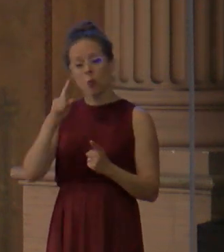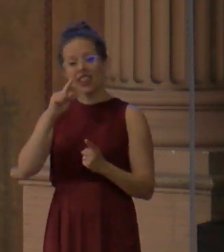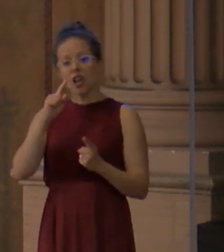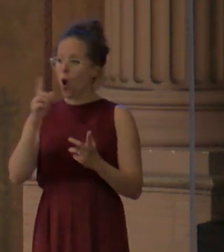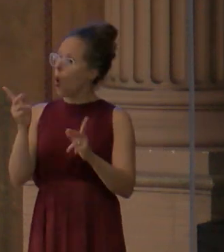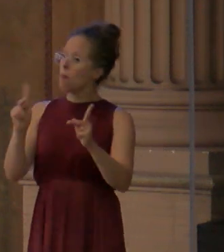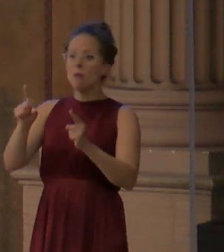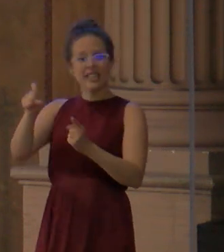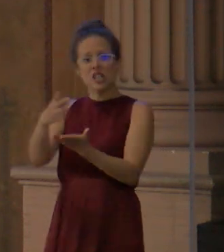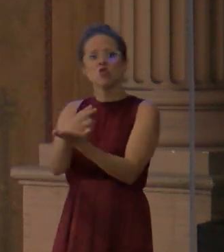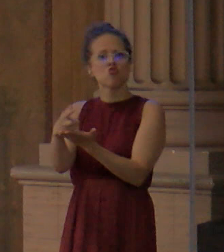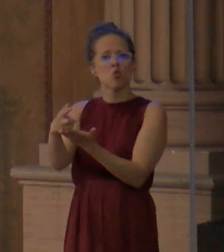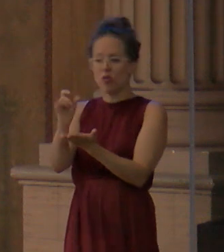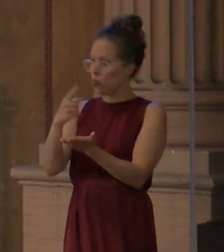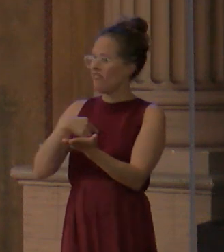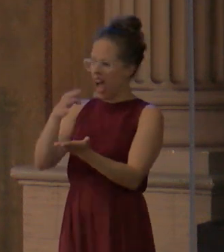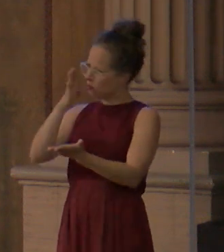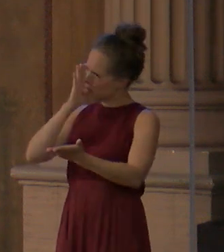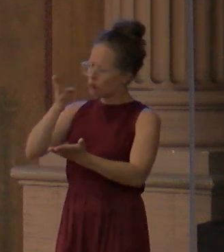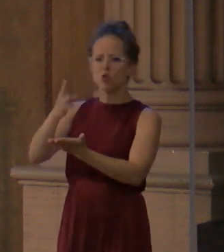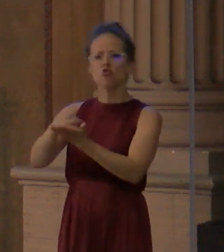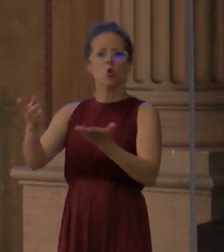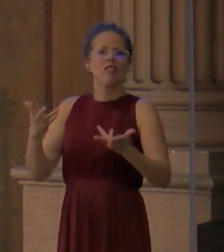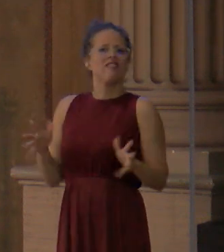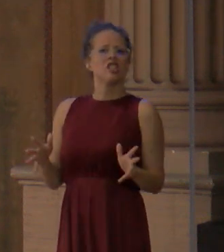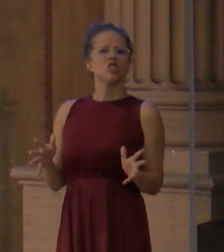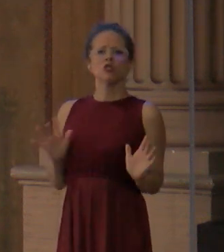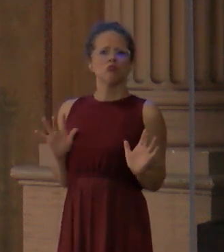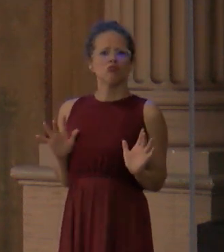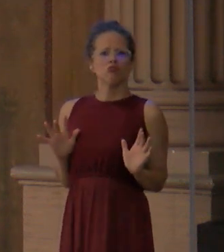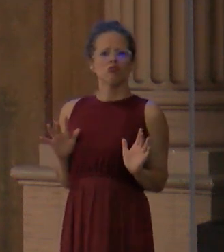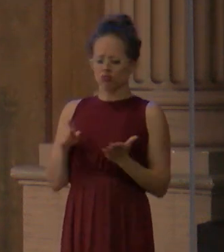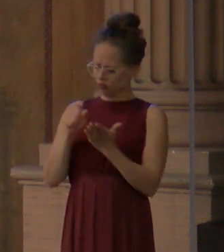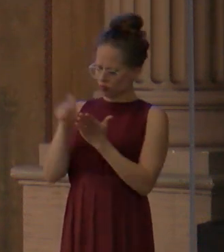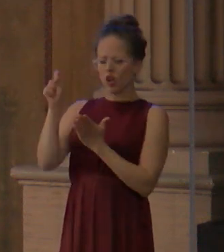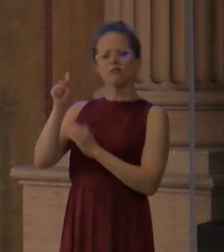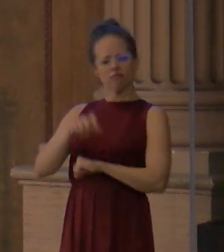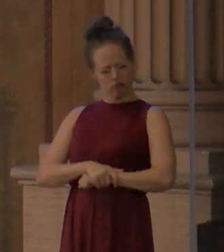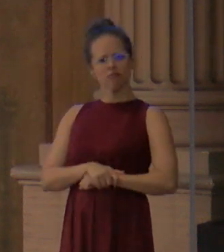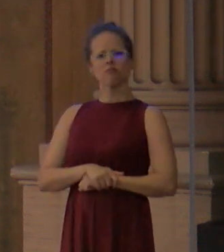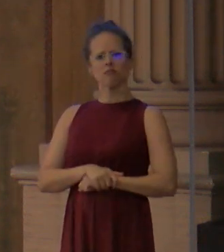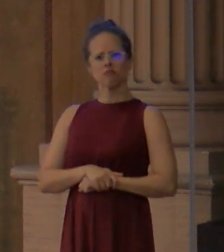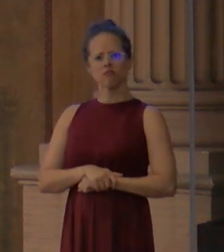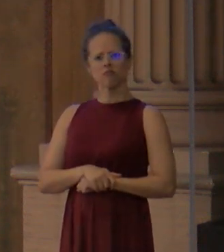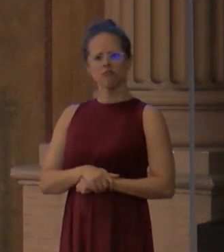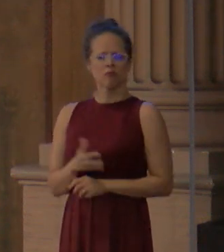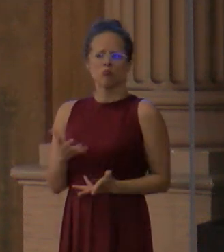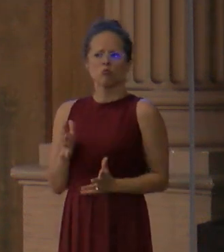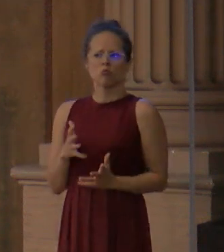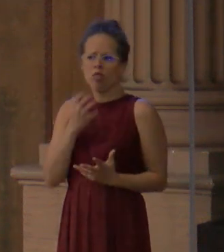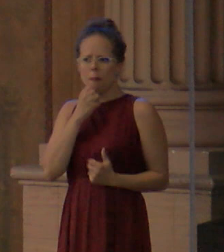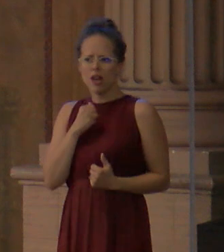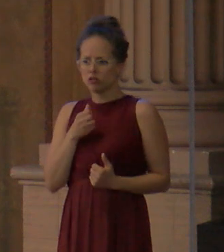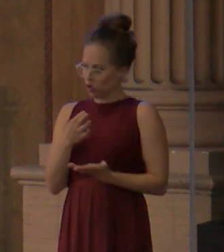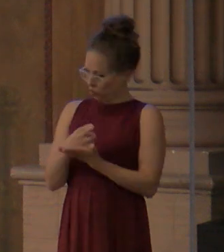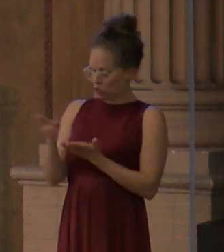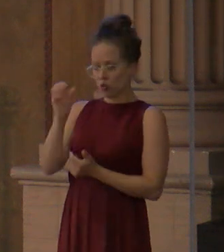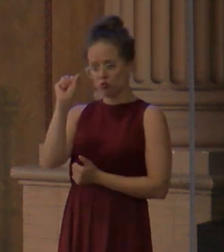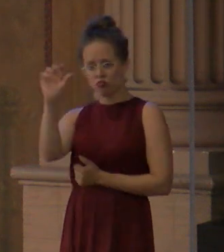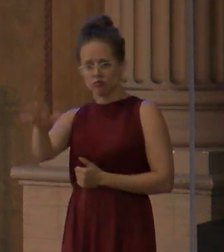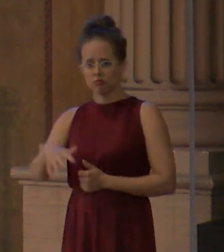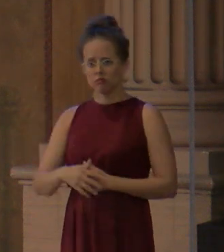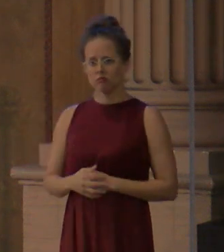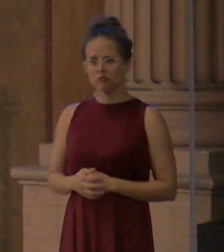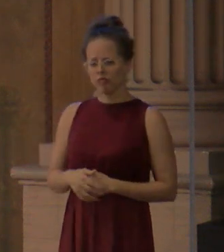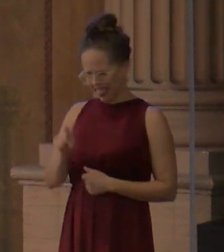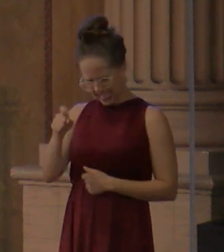I'm conveying truth, that's all that matters. It doesn't matter how I communicate it. All that matters is that it's true. Maybe